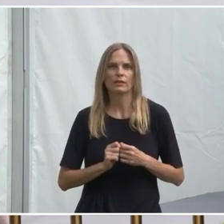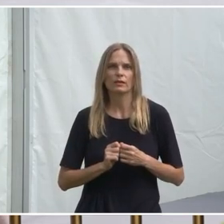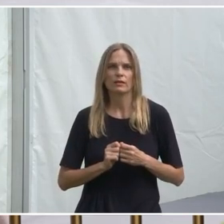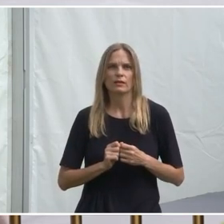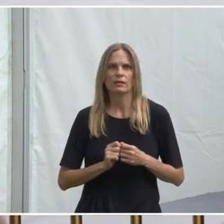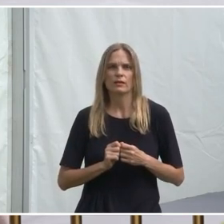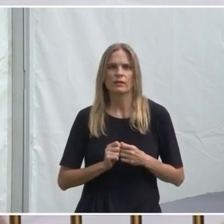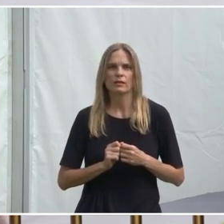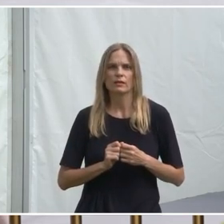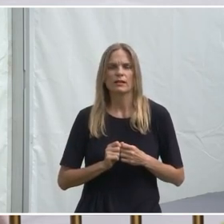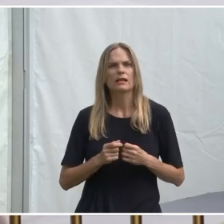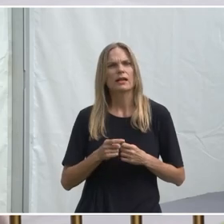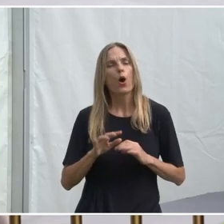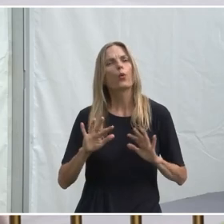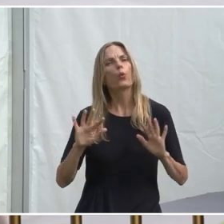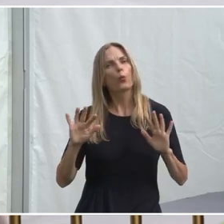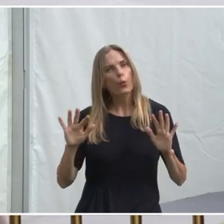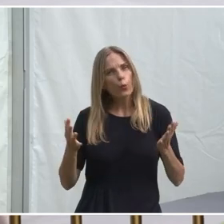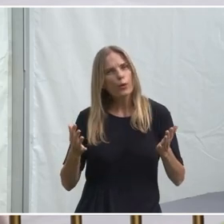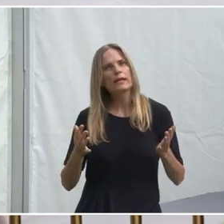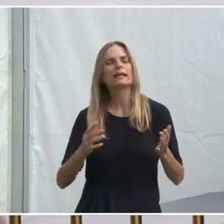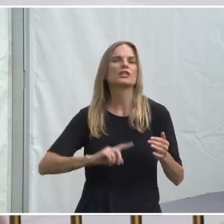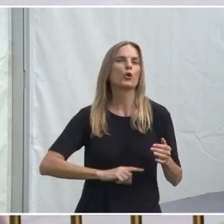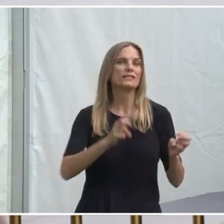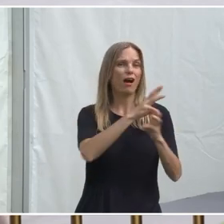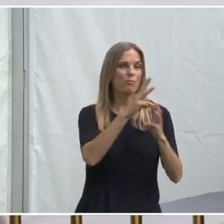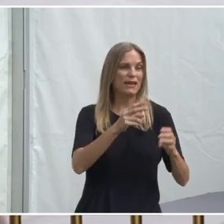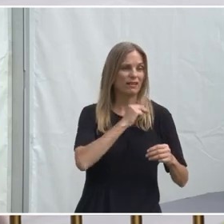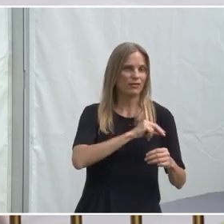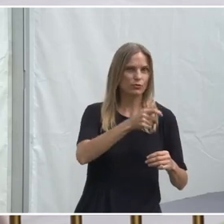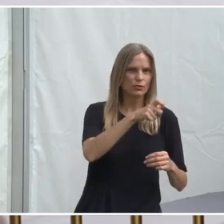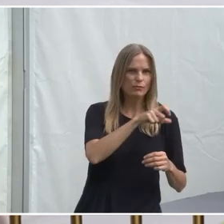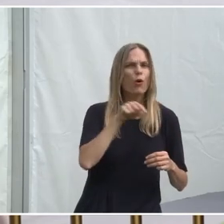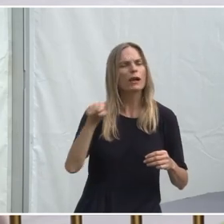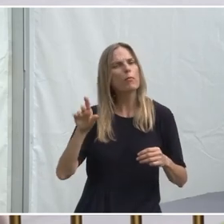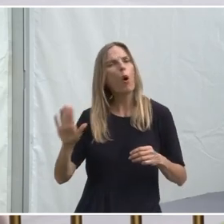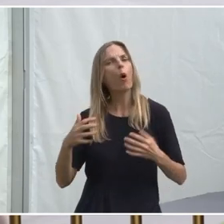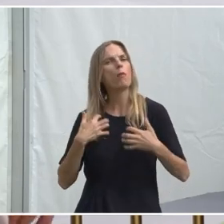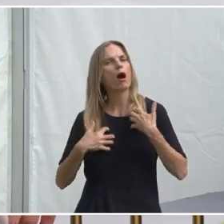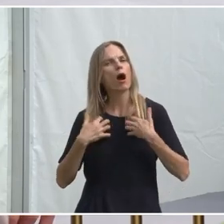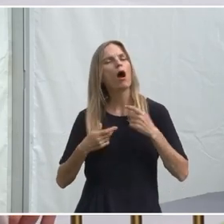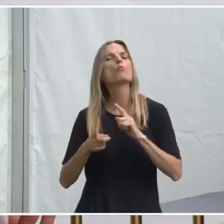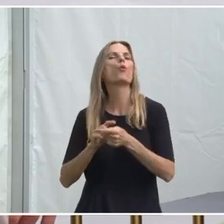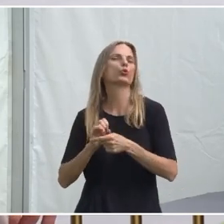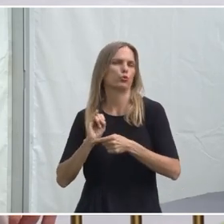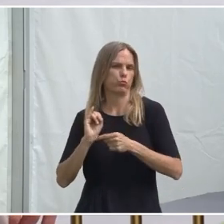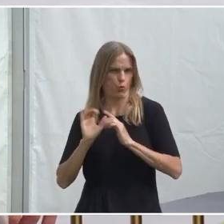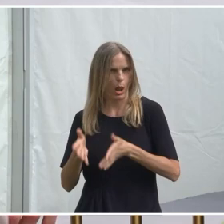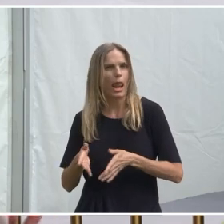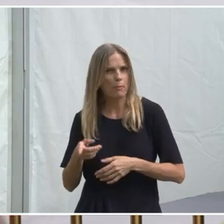get worse by using digital media, because downscrolling communities where